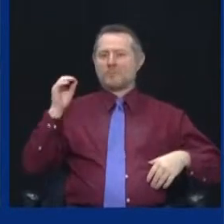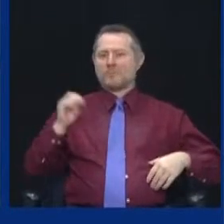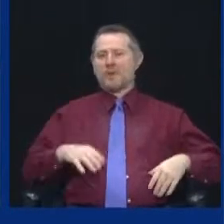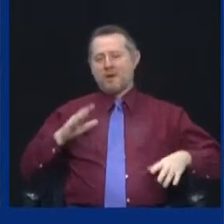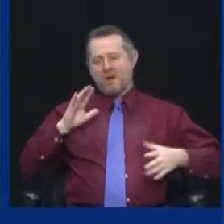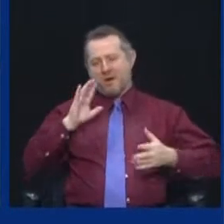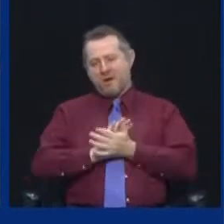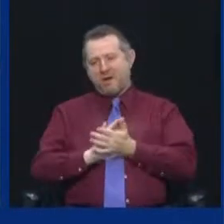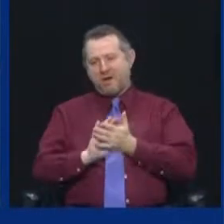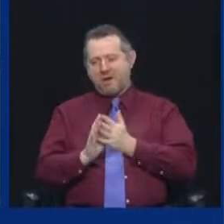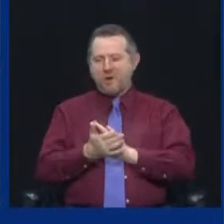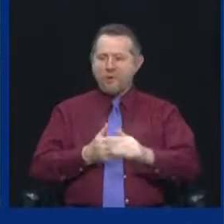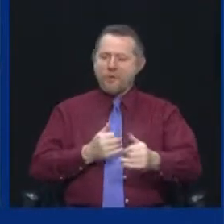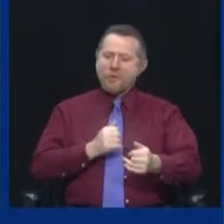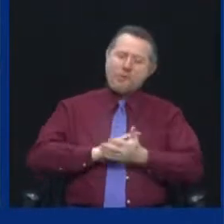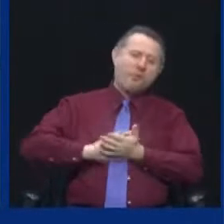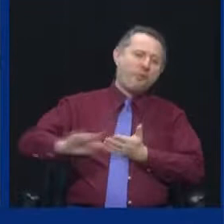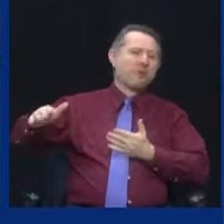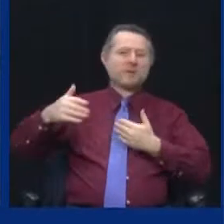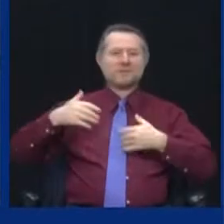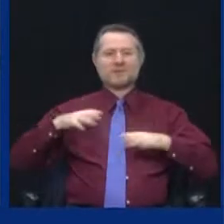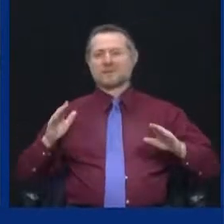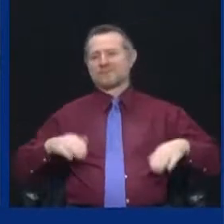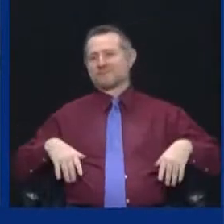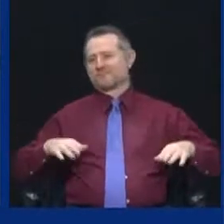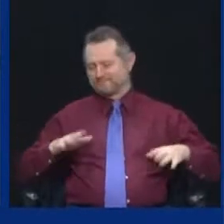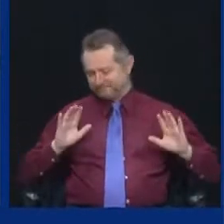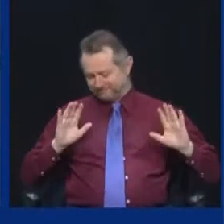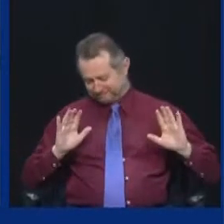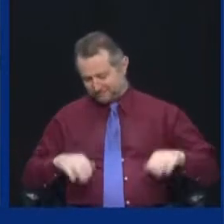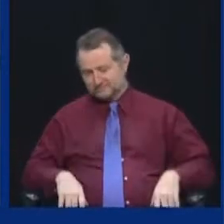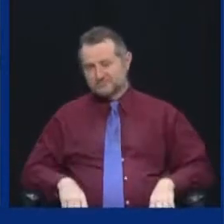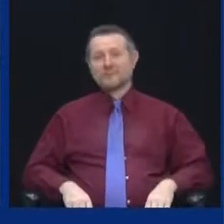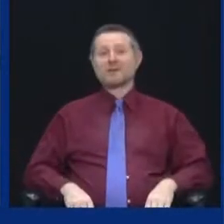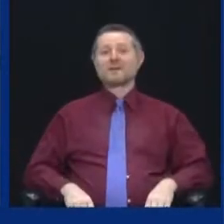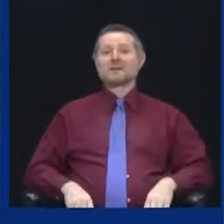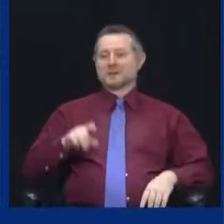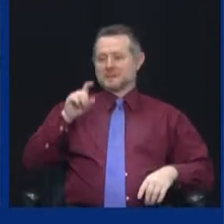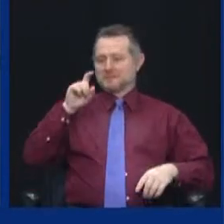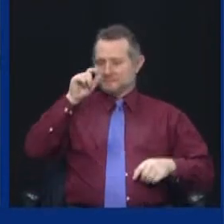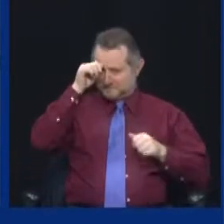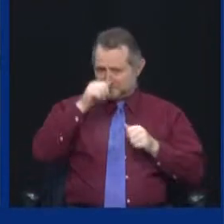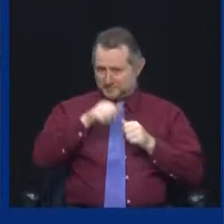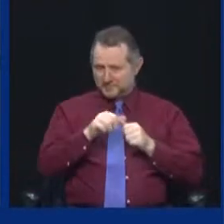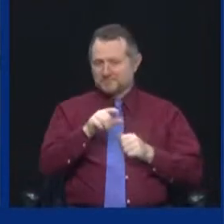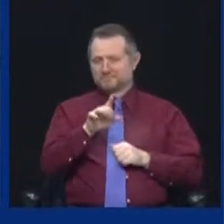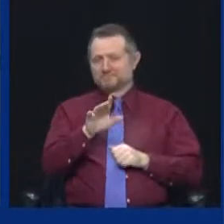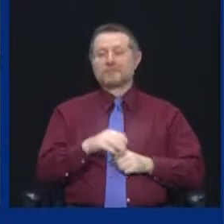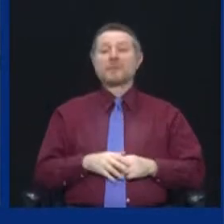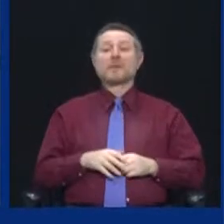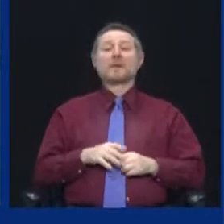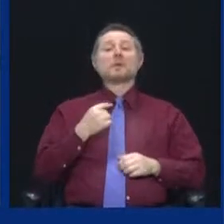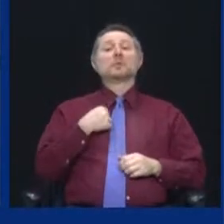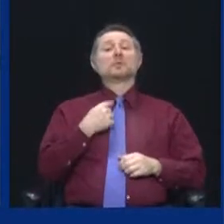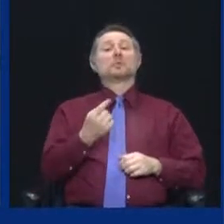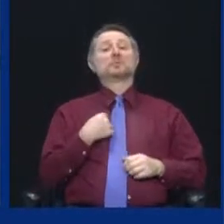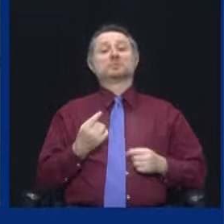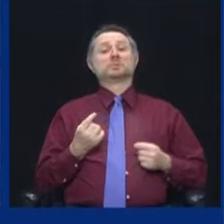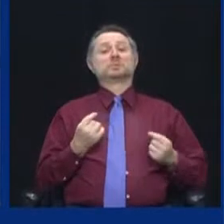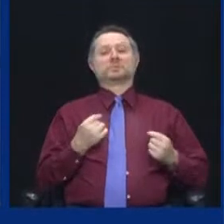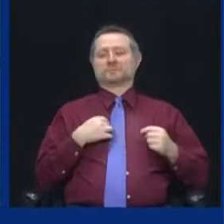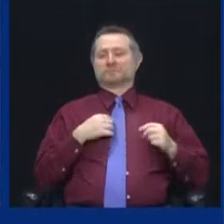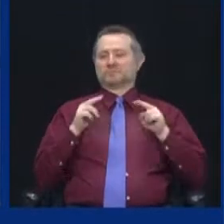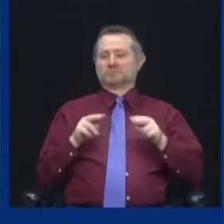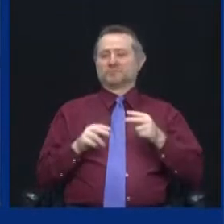COVID beast. And we have to remember that, and we have to continue that. We watch 3